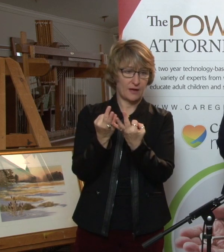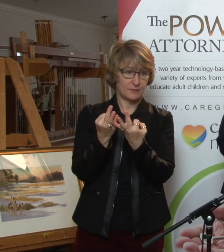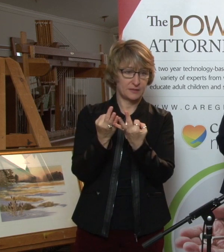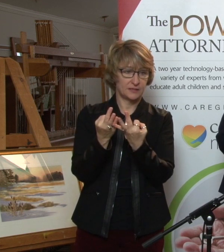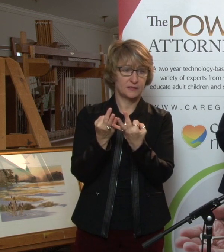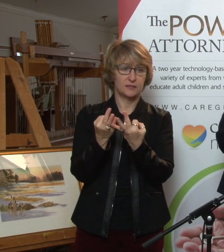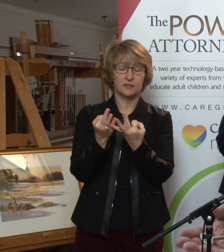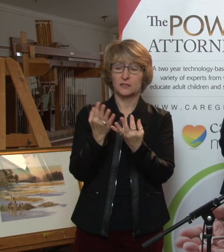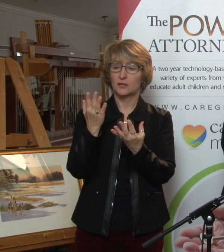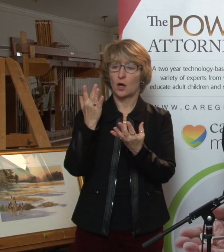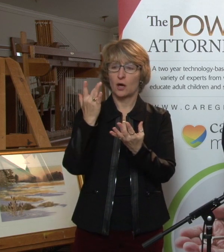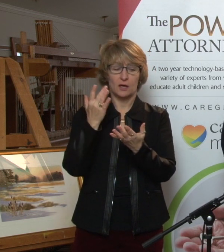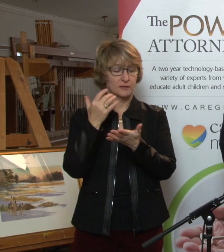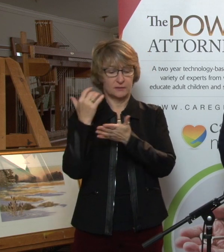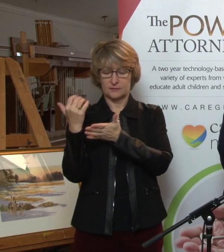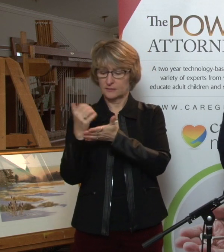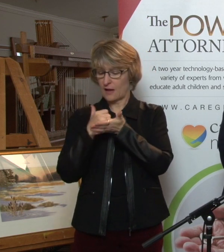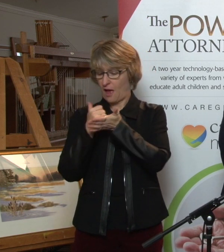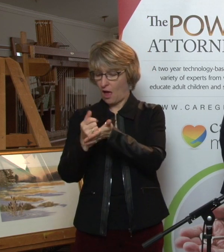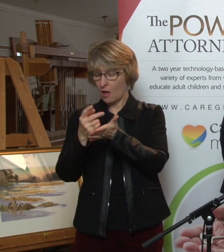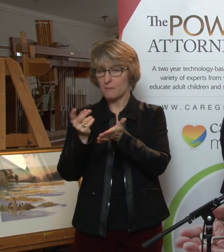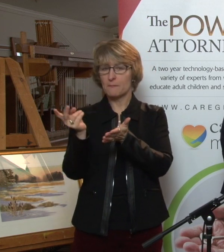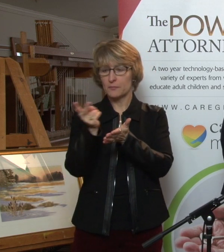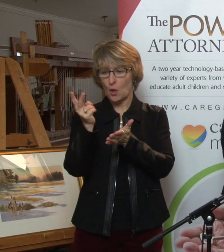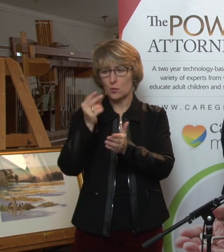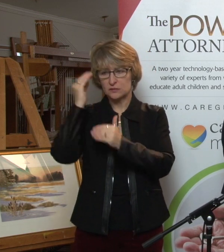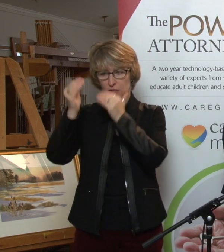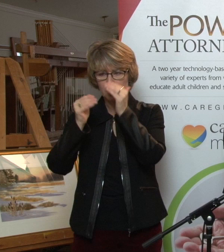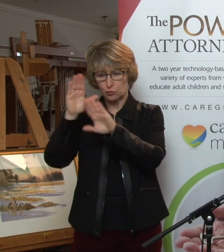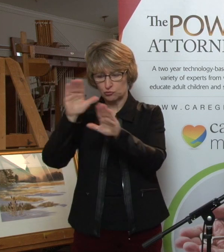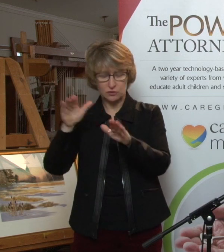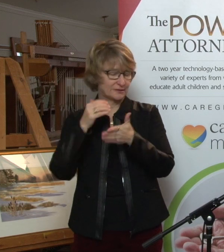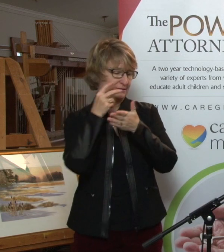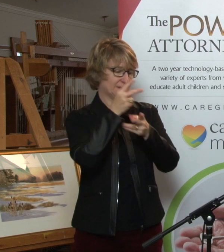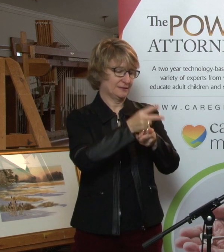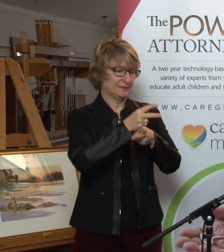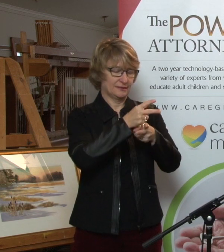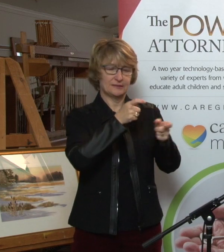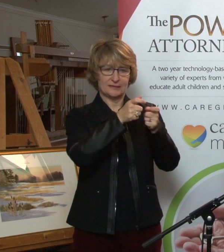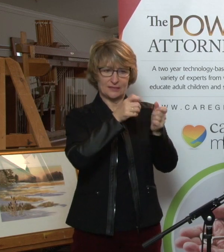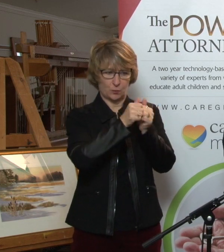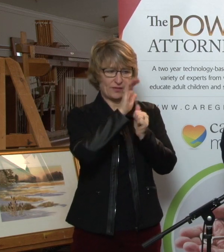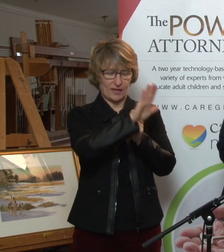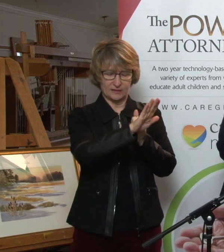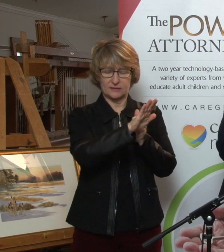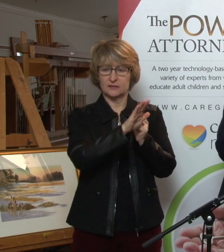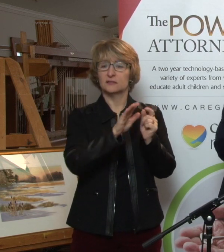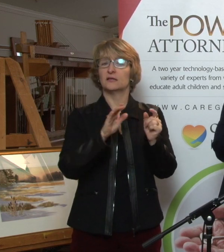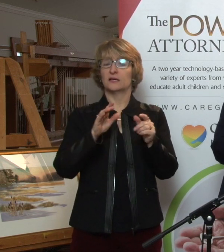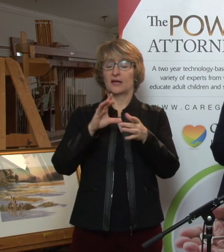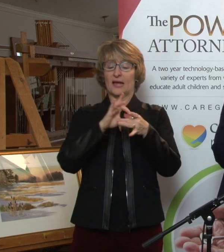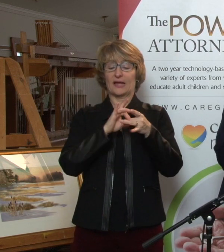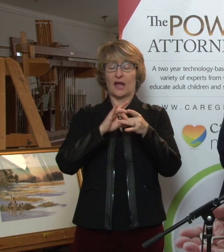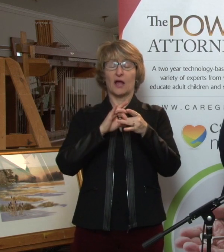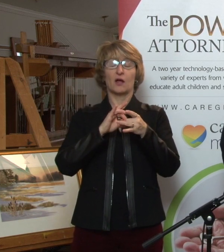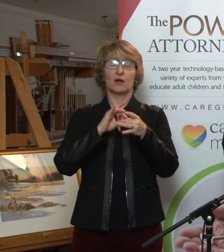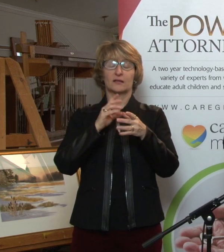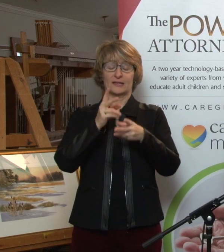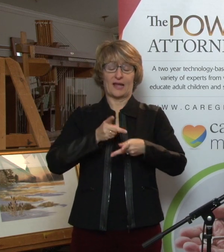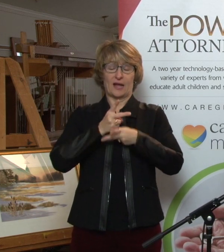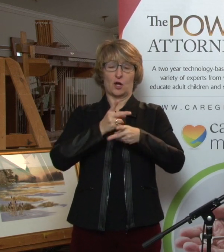to deal with his declining status. Care Connect provided an assessment of his home and his